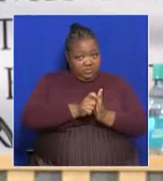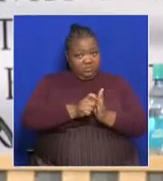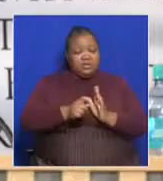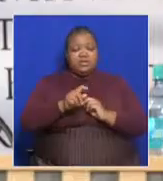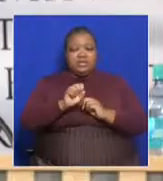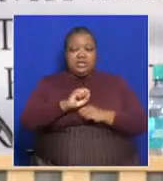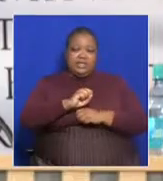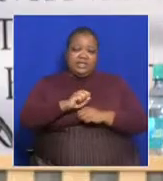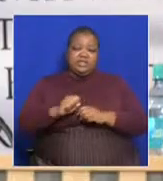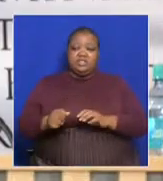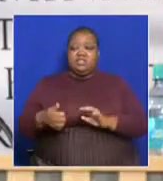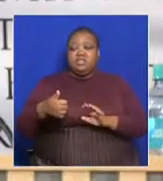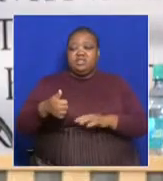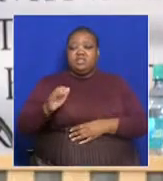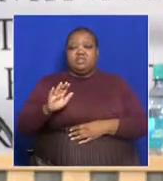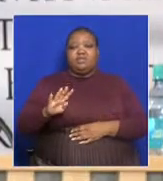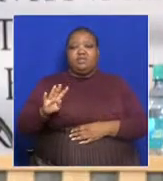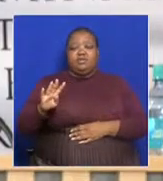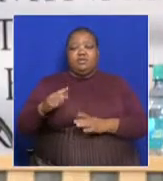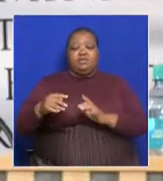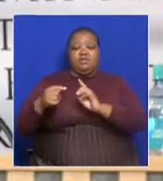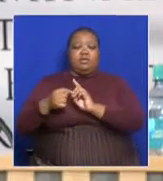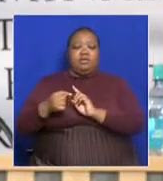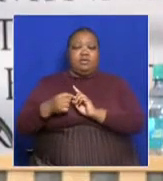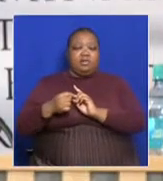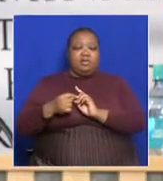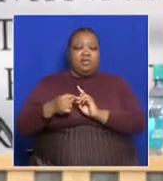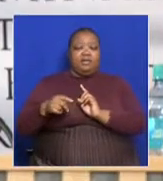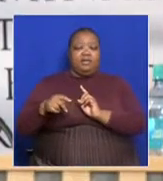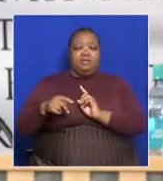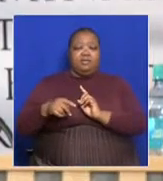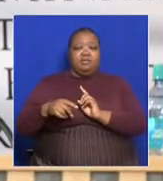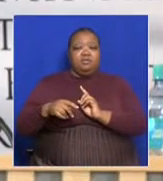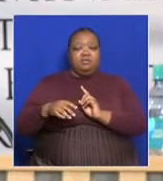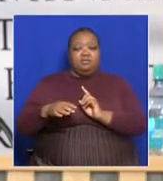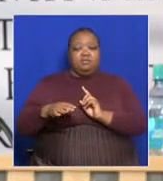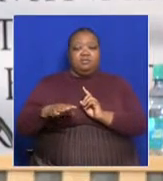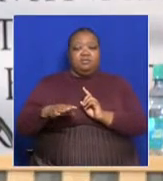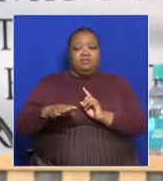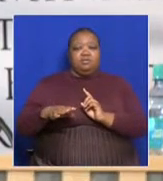And it's Miss Pillay. No, sorry, 582, 582.